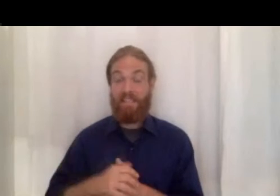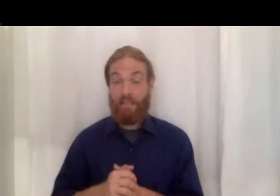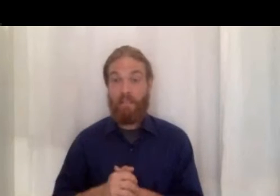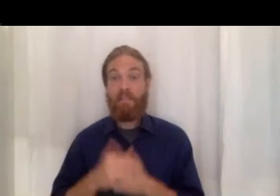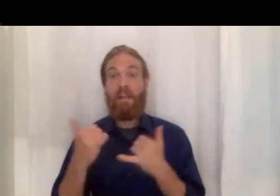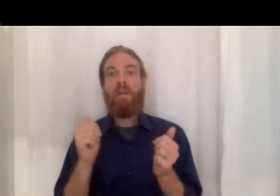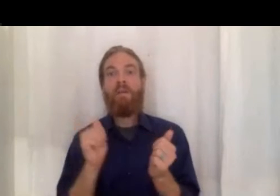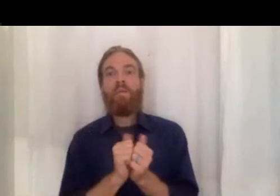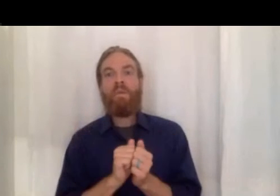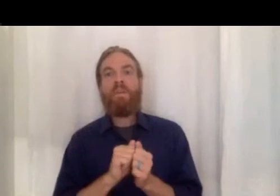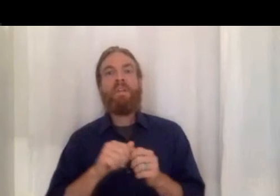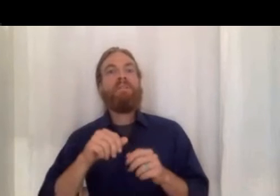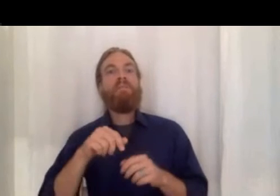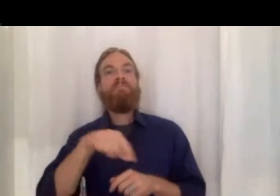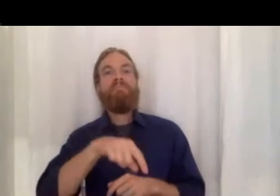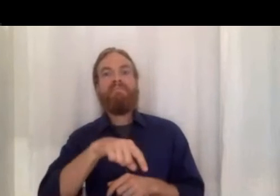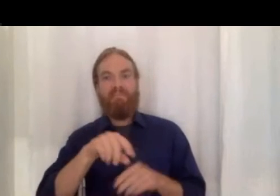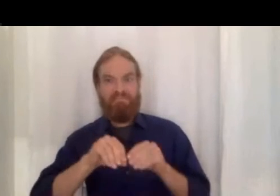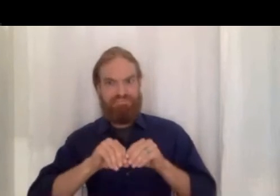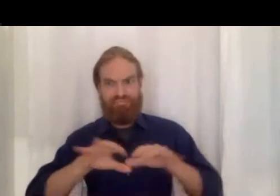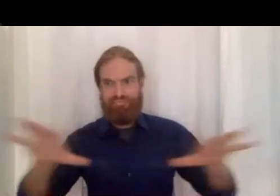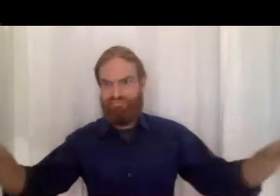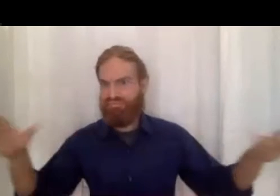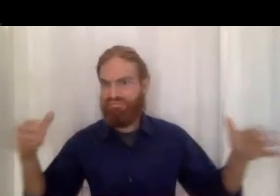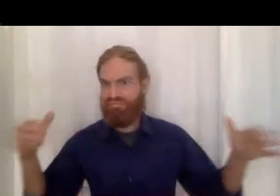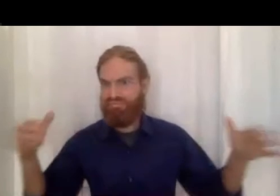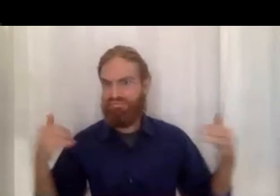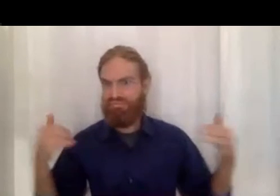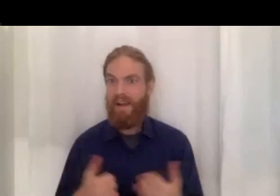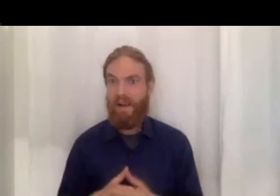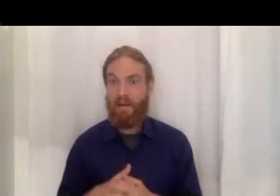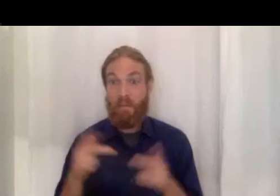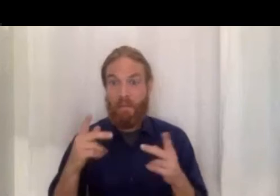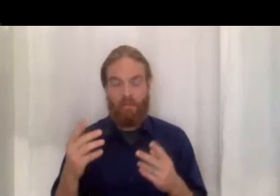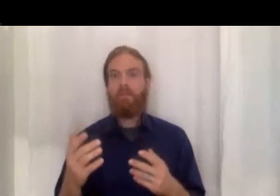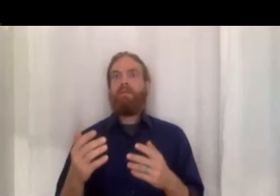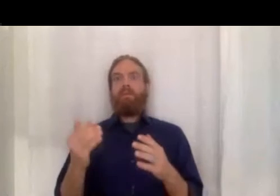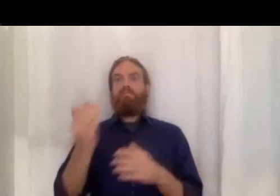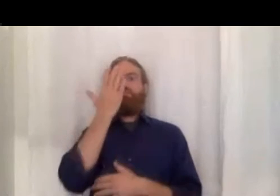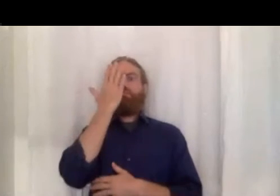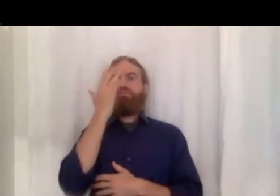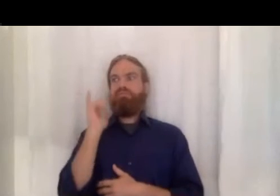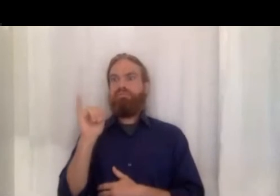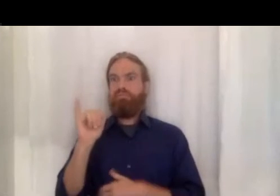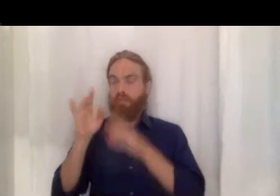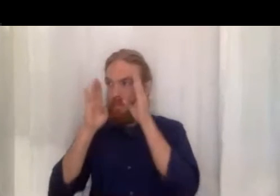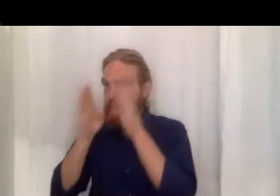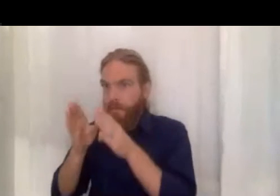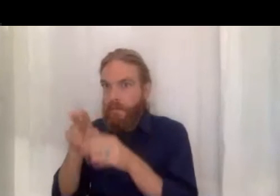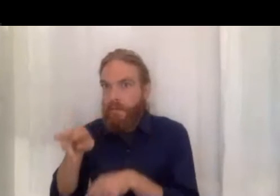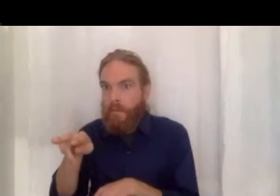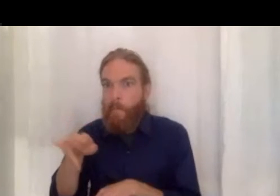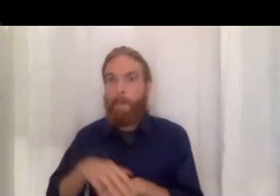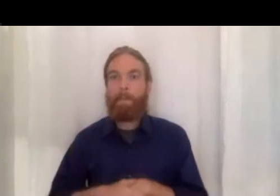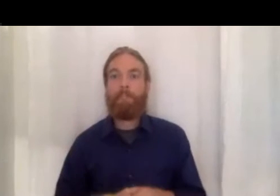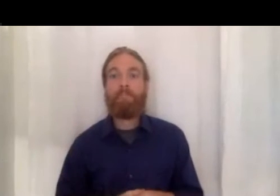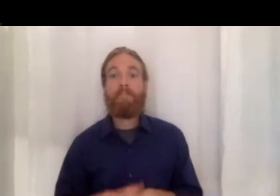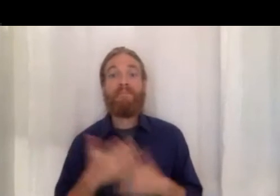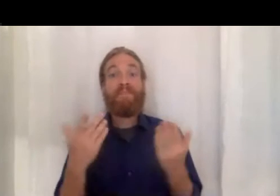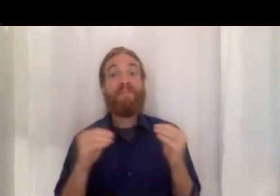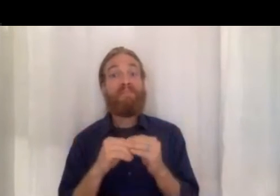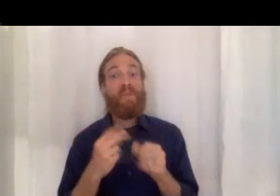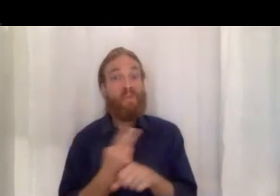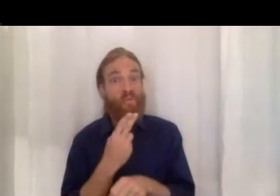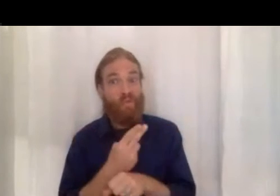the forefront. There have been more utilization of these, as we've seen, like in Florida and the